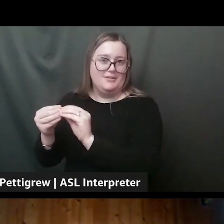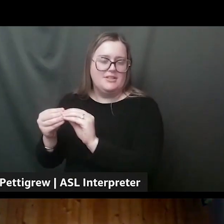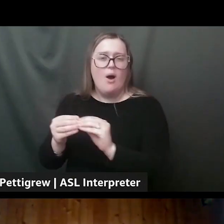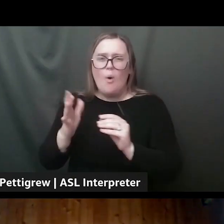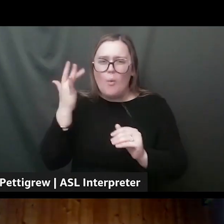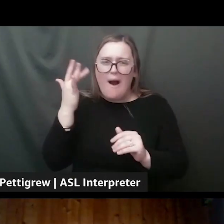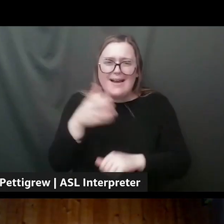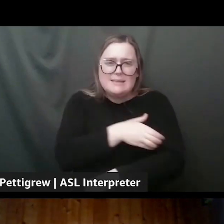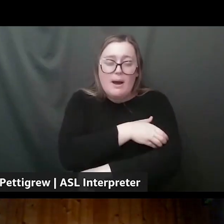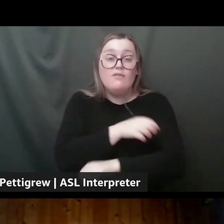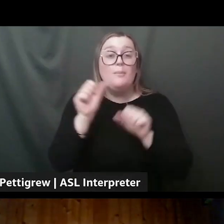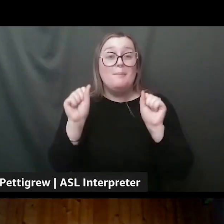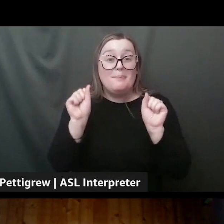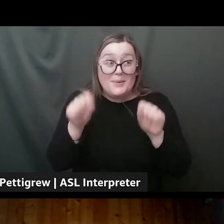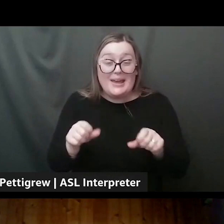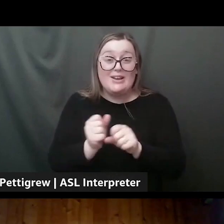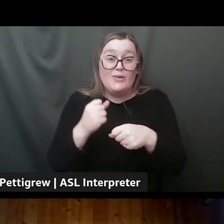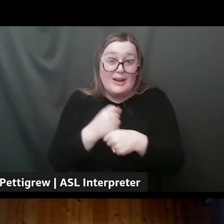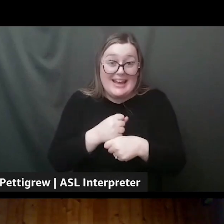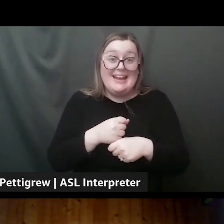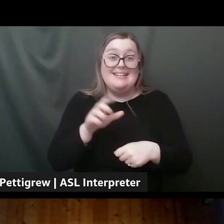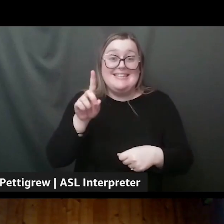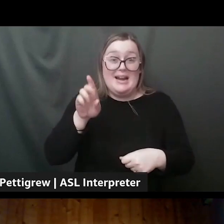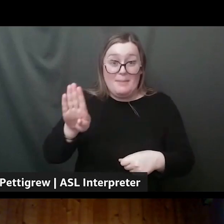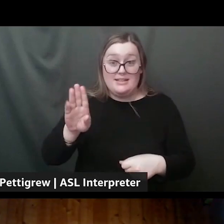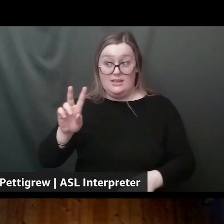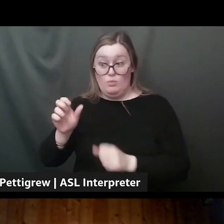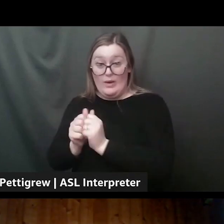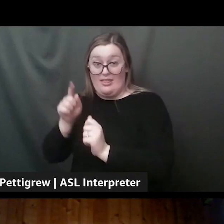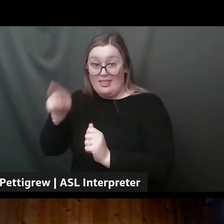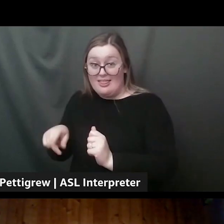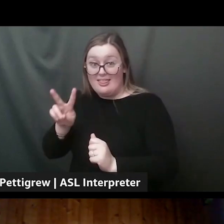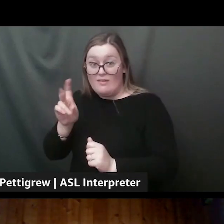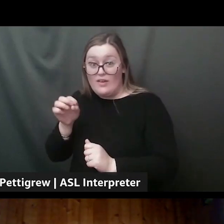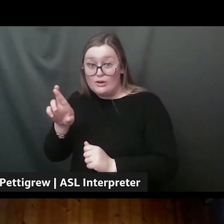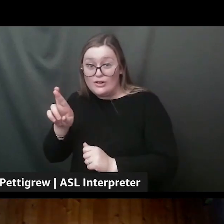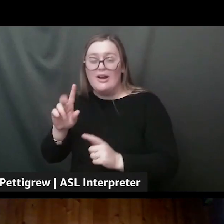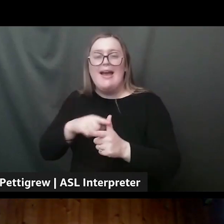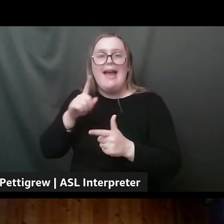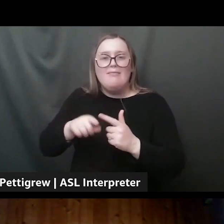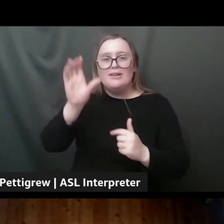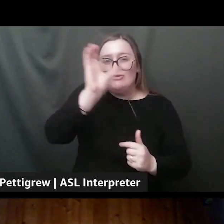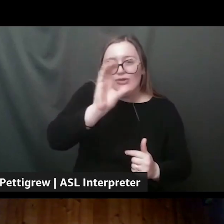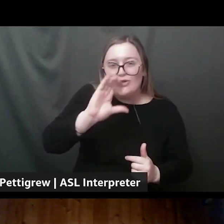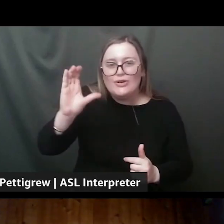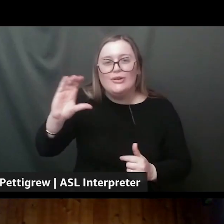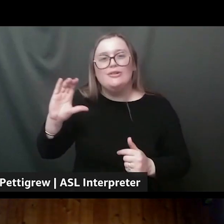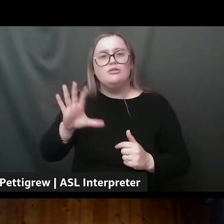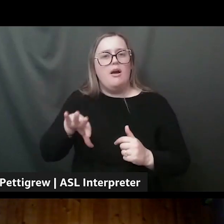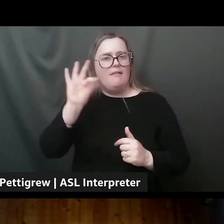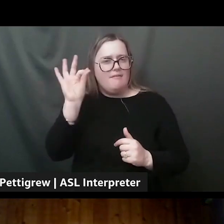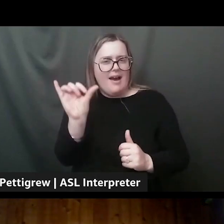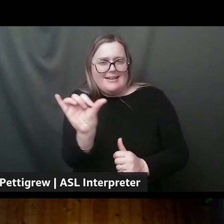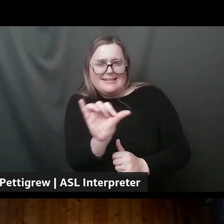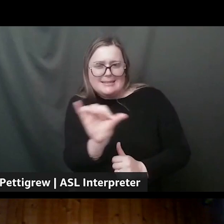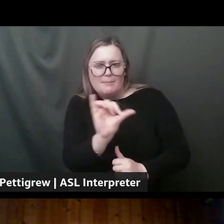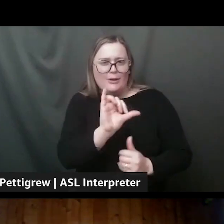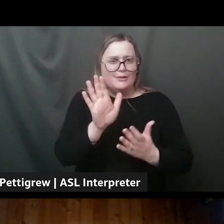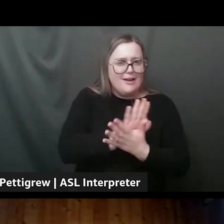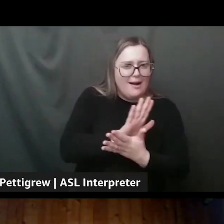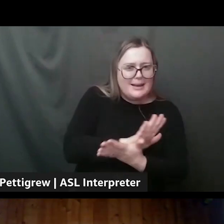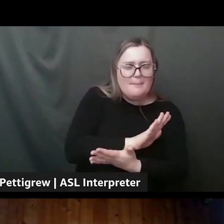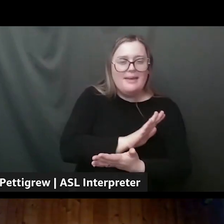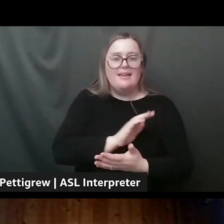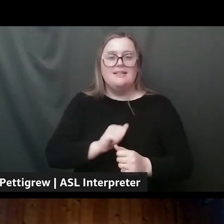create databases of these vectors and then do things like search or find similar documents. The